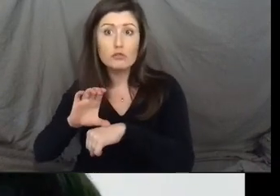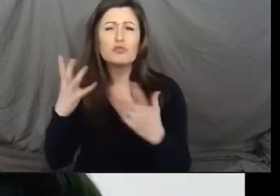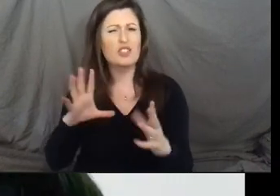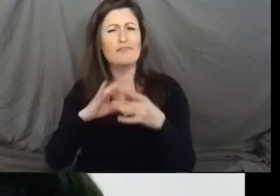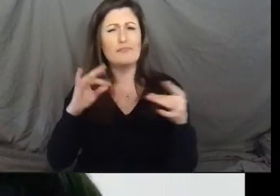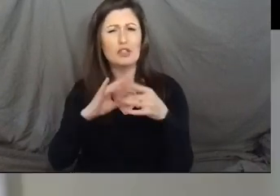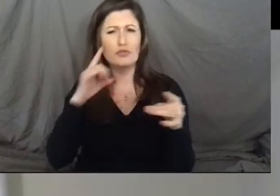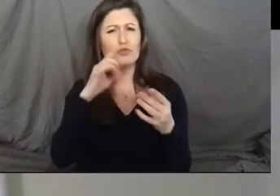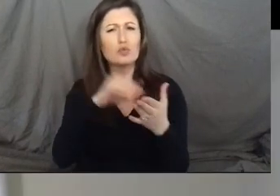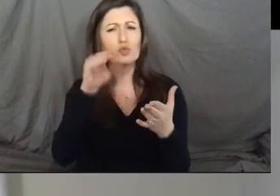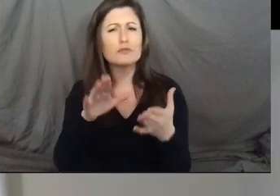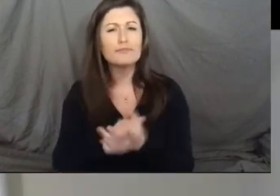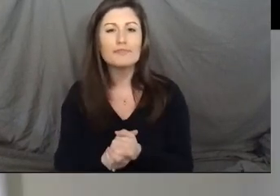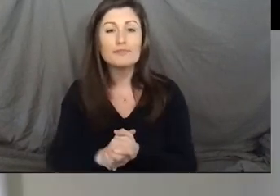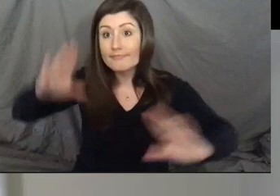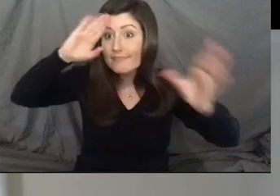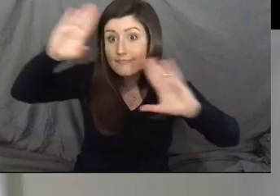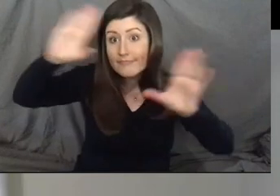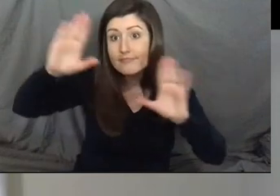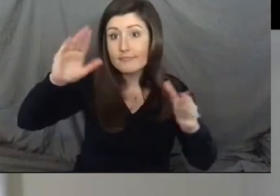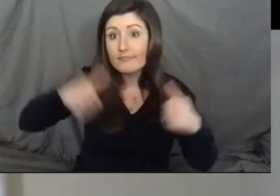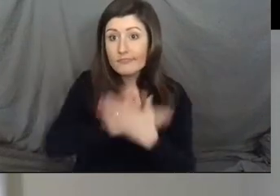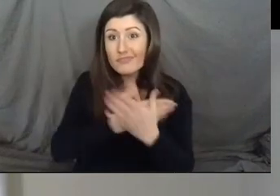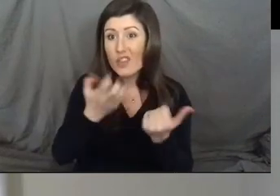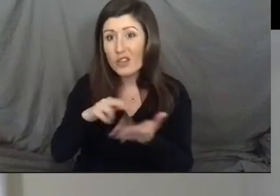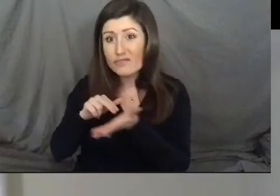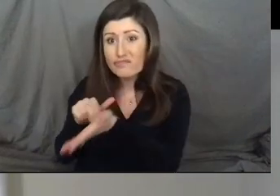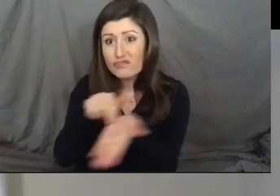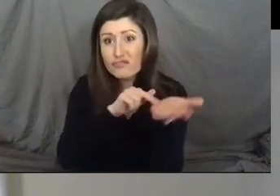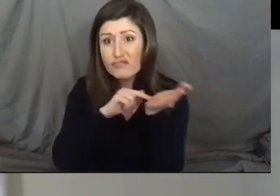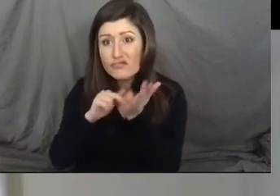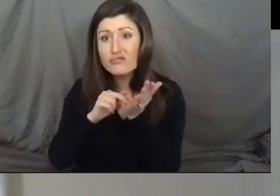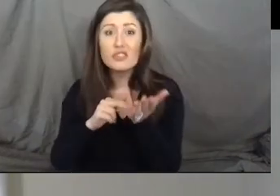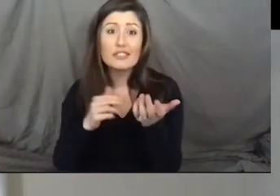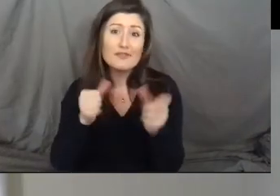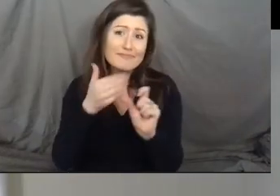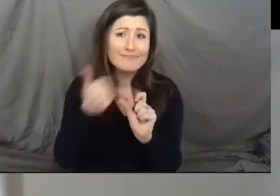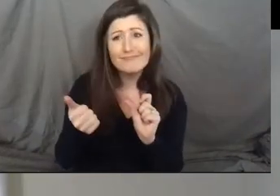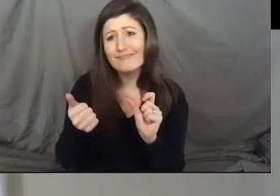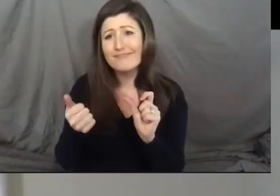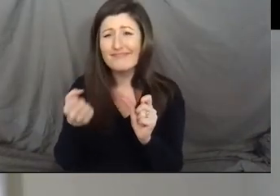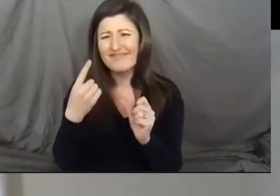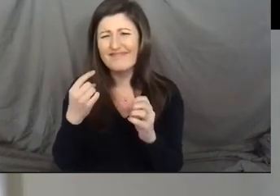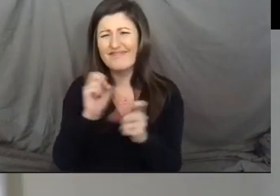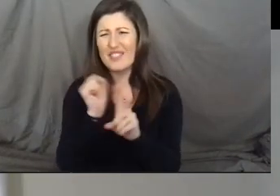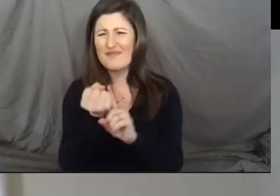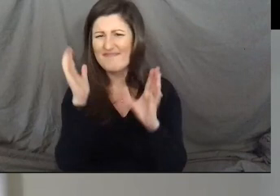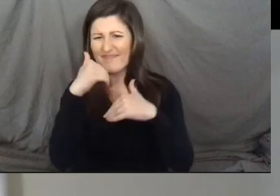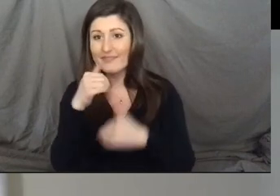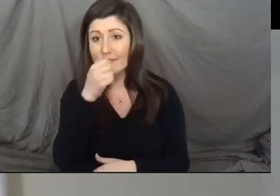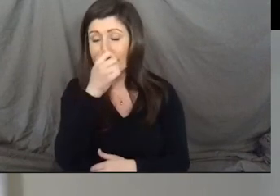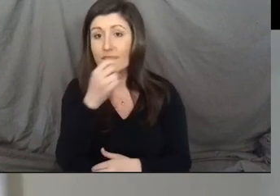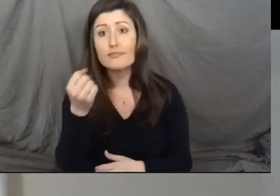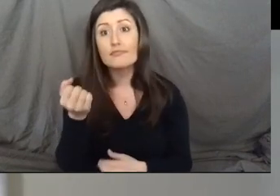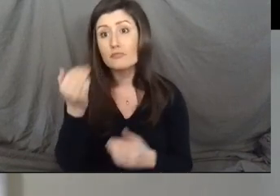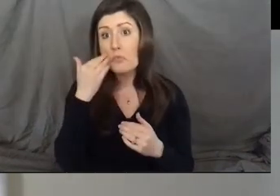our students. Hey, T-Birds. Just wanted to check in with you all as best I can, given the circumstances. I know things haven't been normal for a